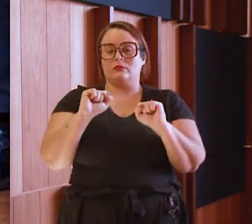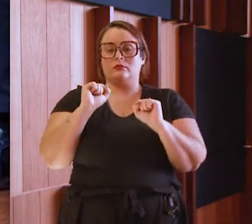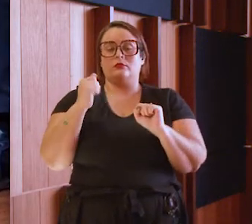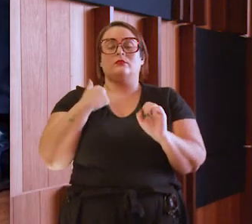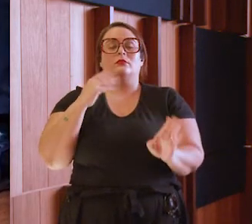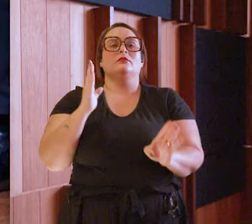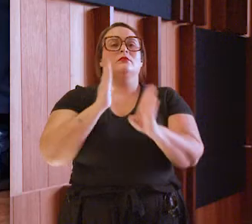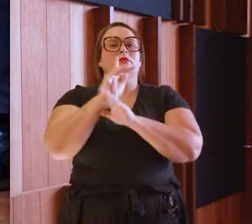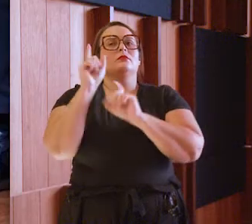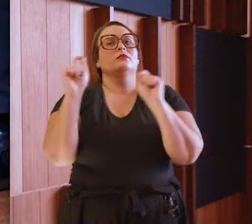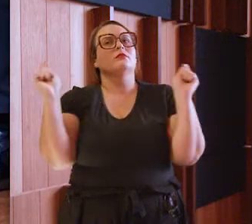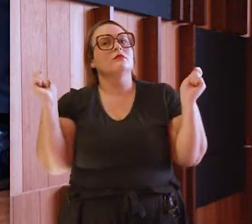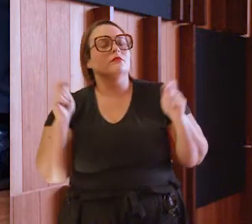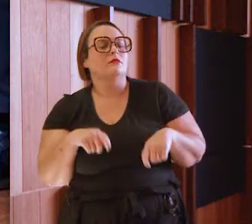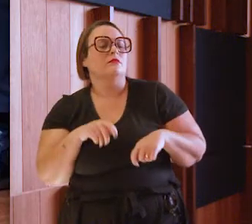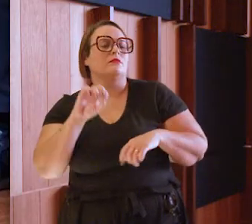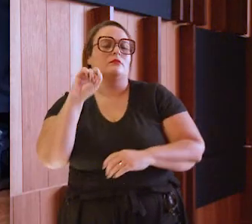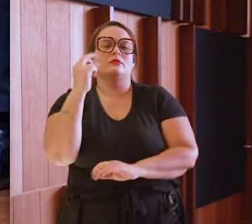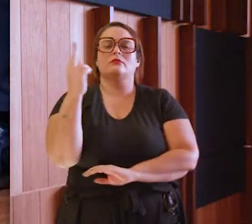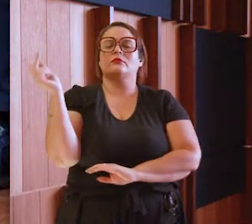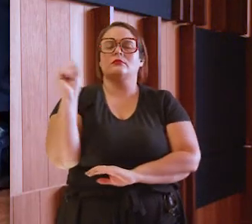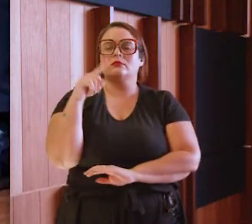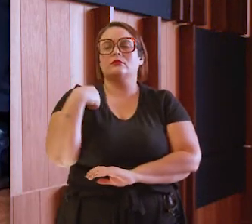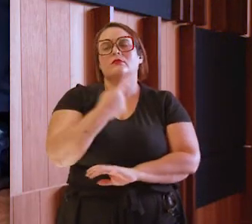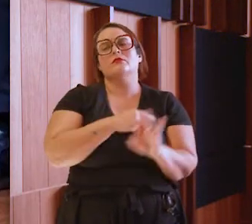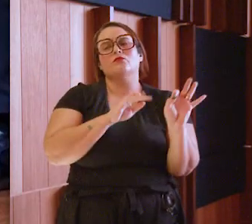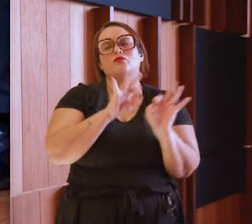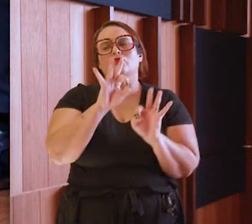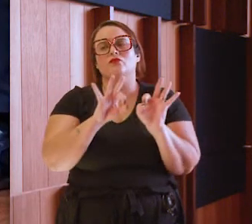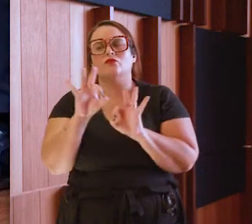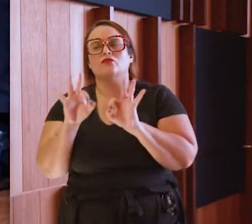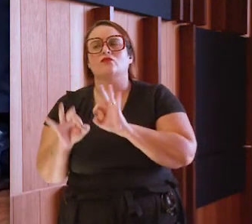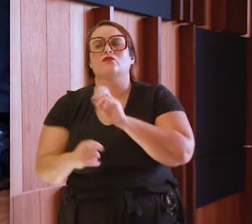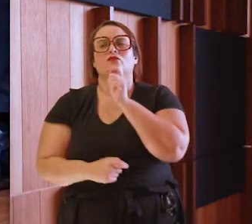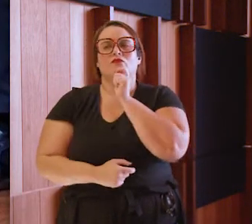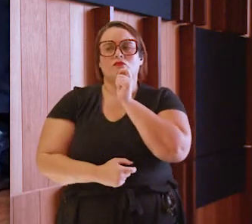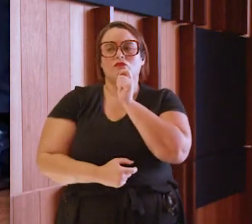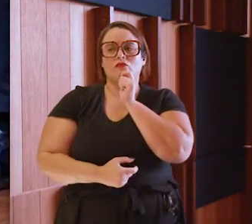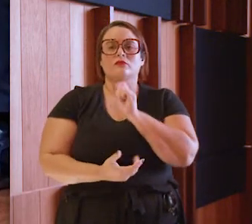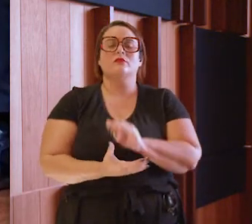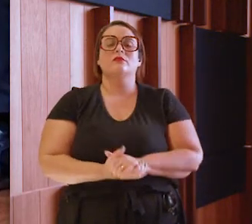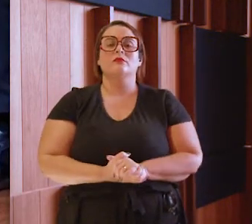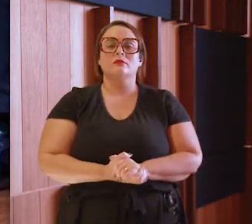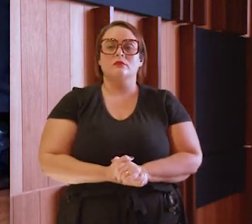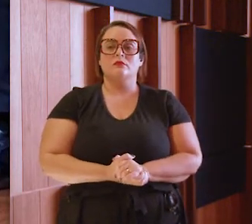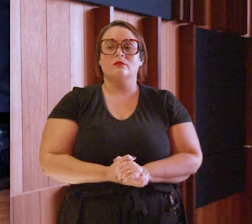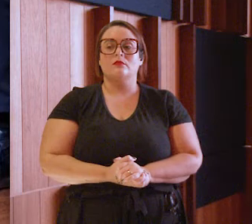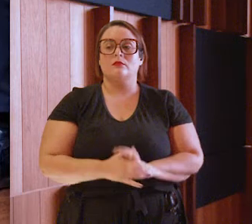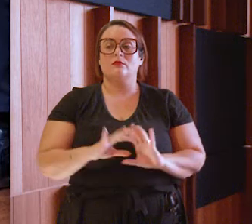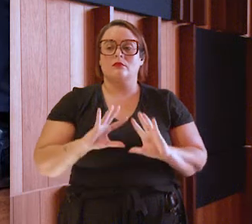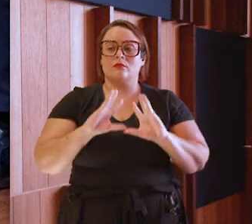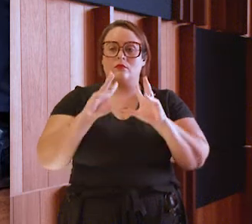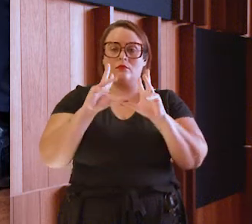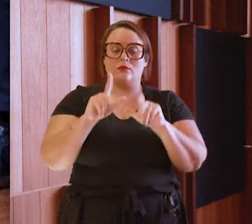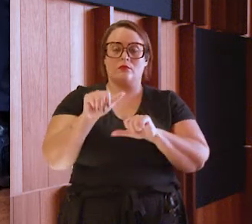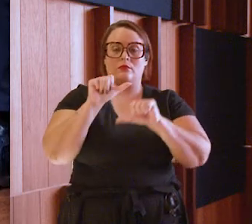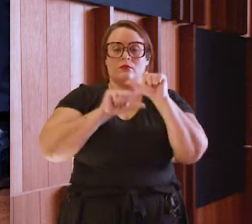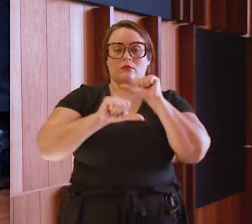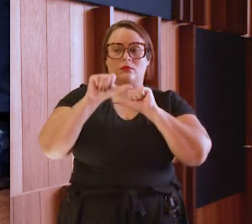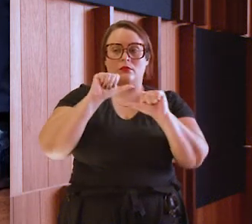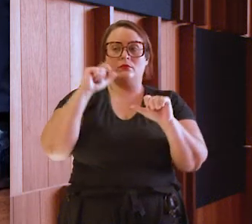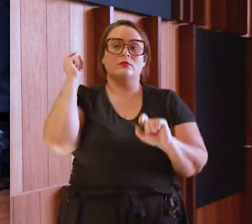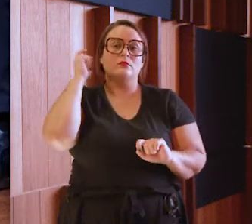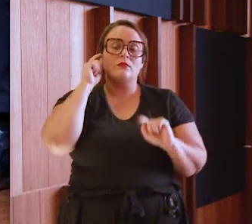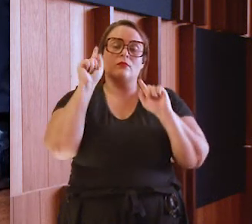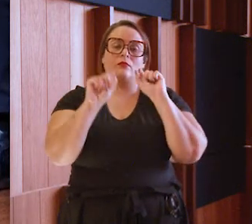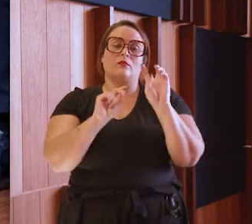profit systems, and everything is changing with system profitability for the transformation agenda that I was mentioning before. The supply changes happening